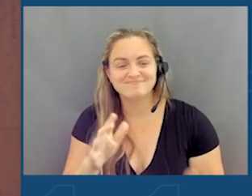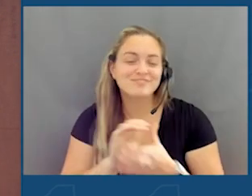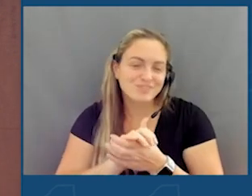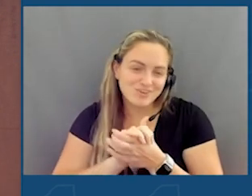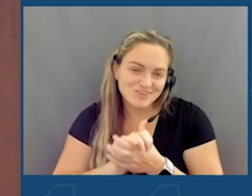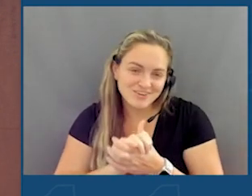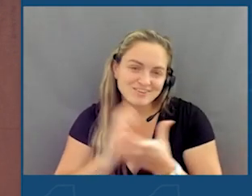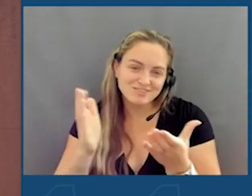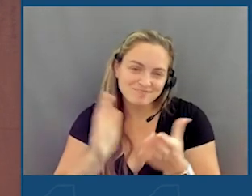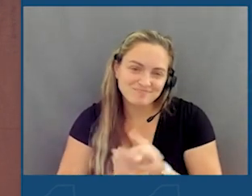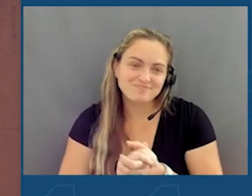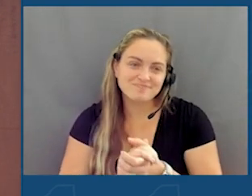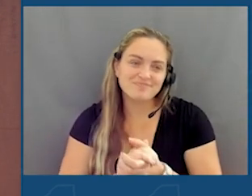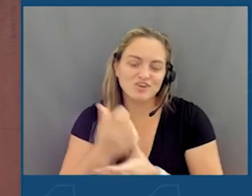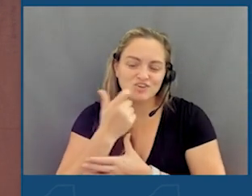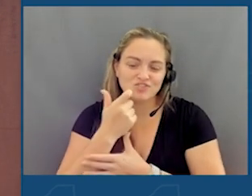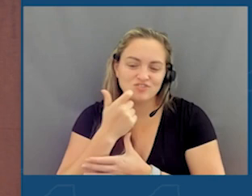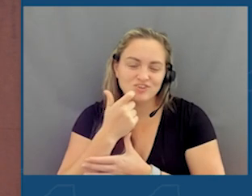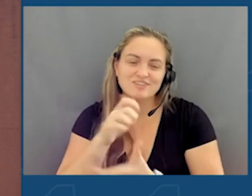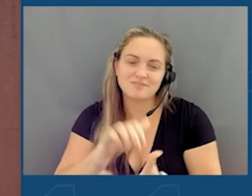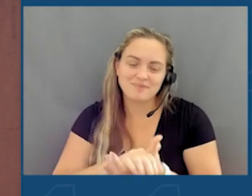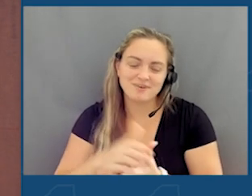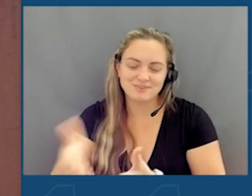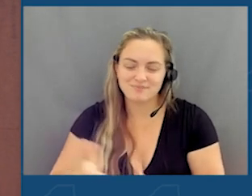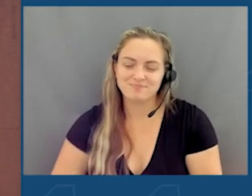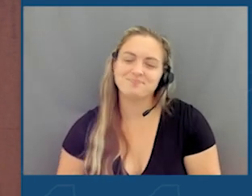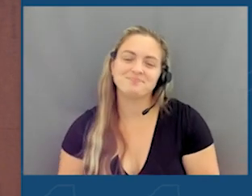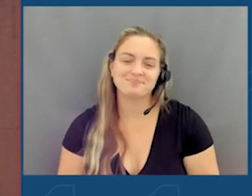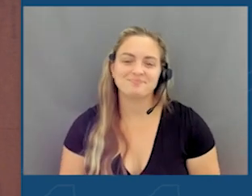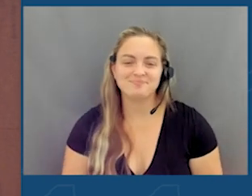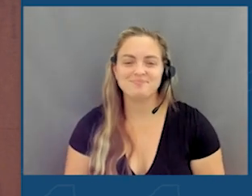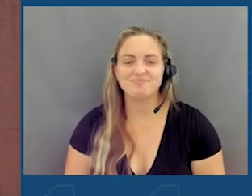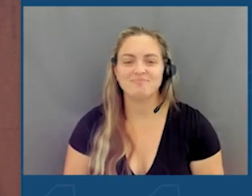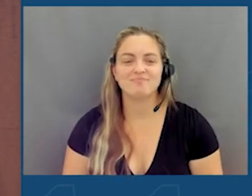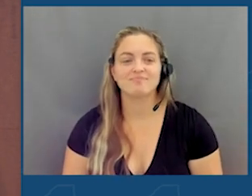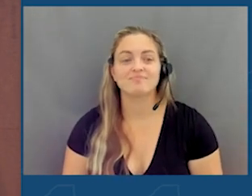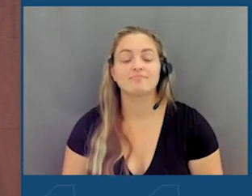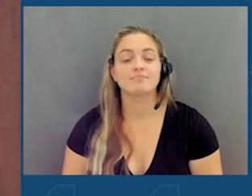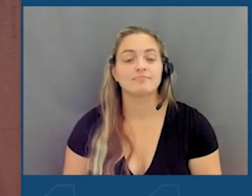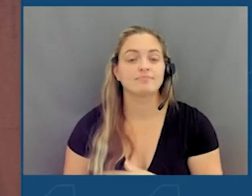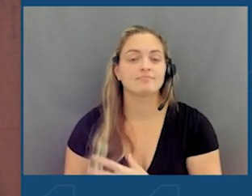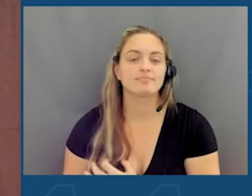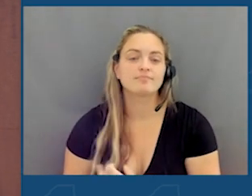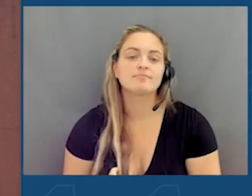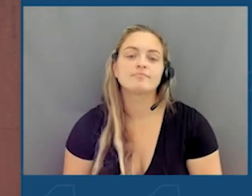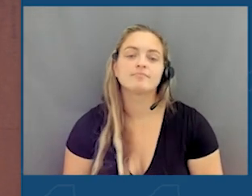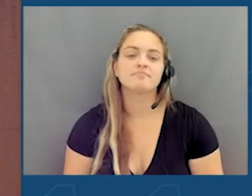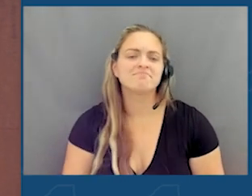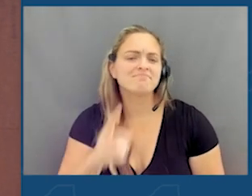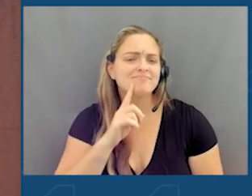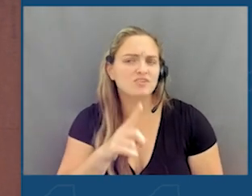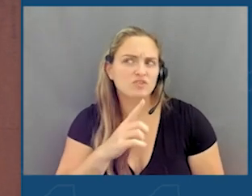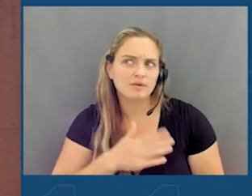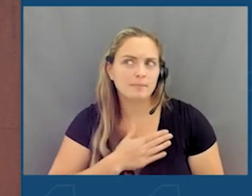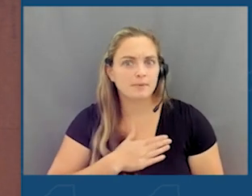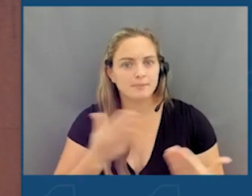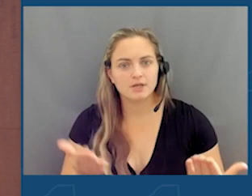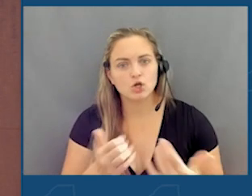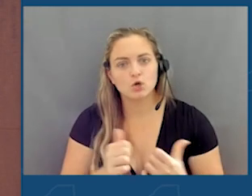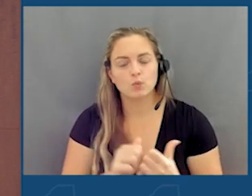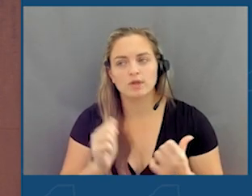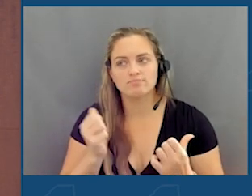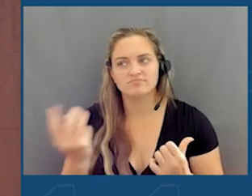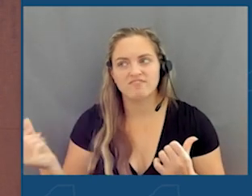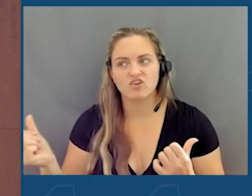Congratulations, by the way, on your recent nuptials. And it's also a pleasure to be here, of course, with a number